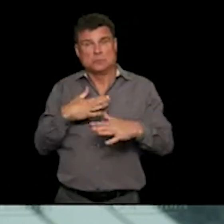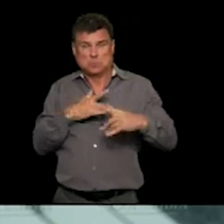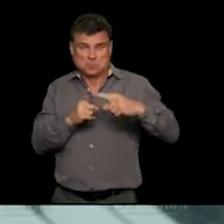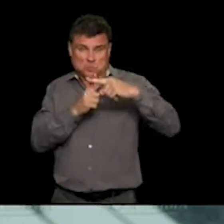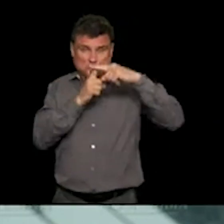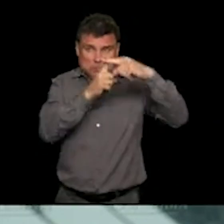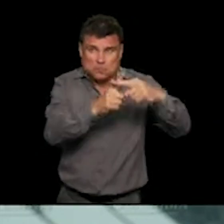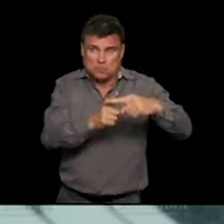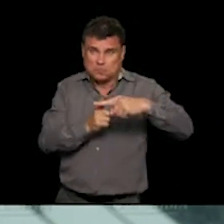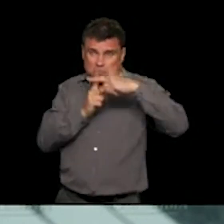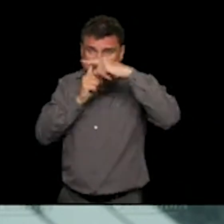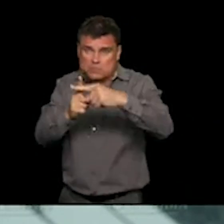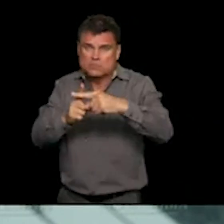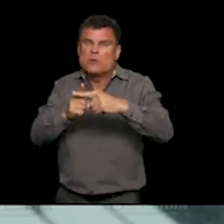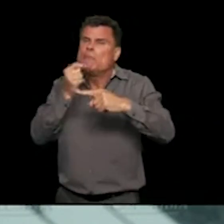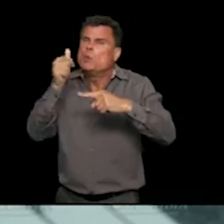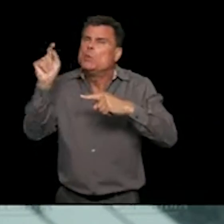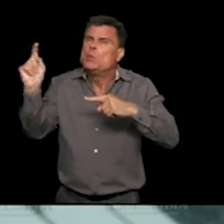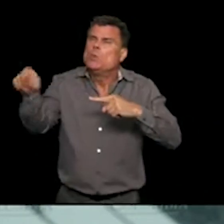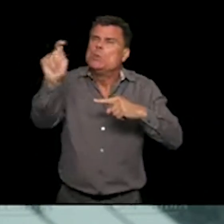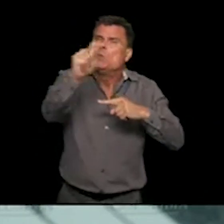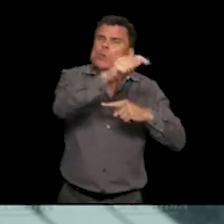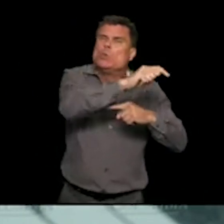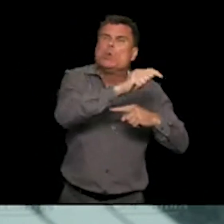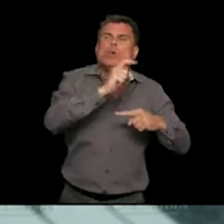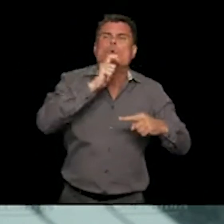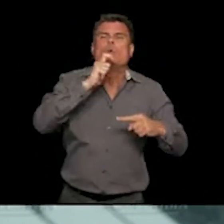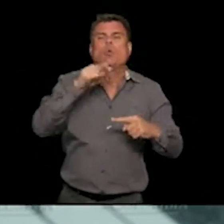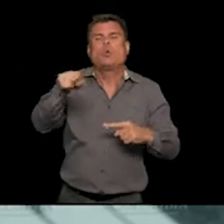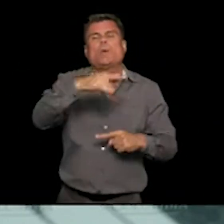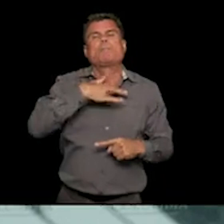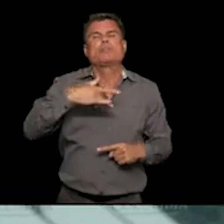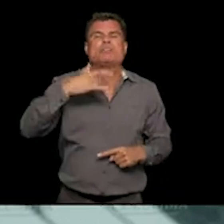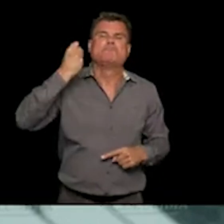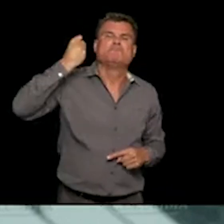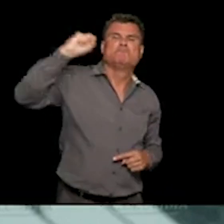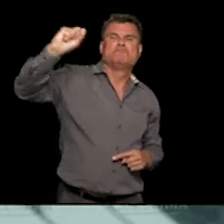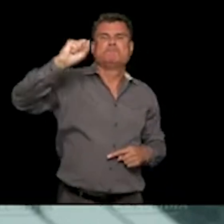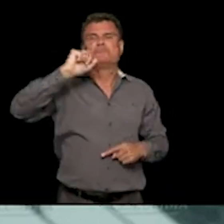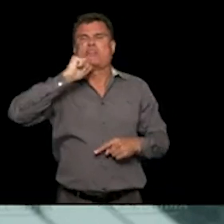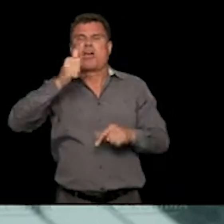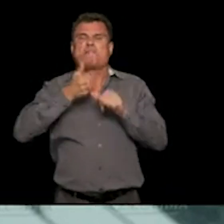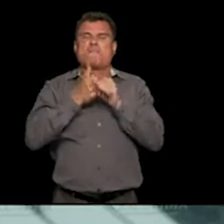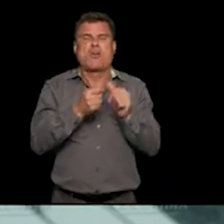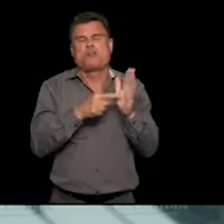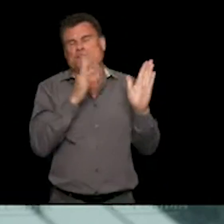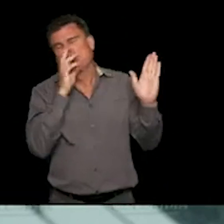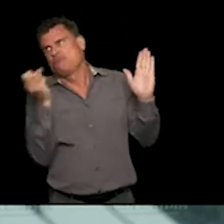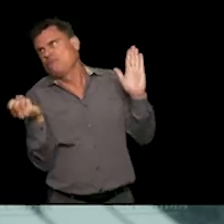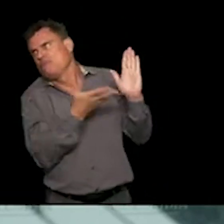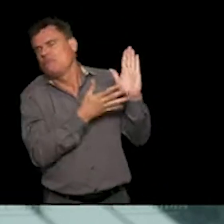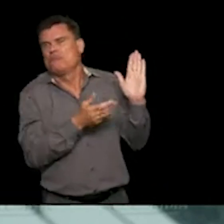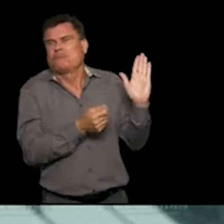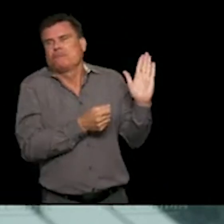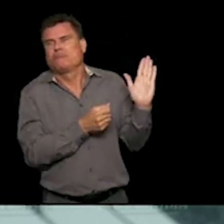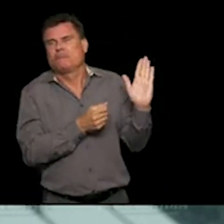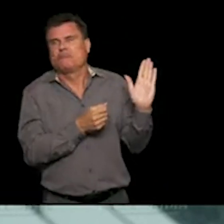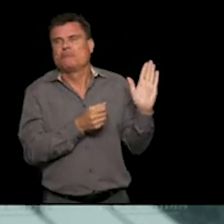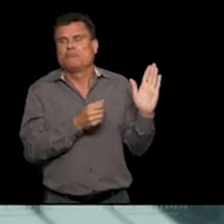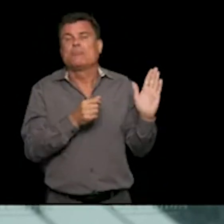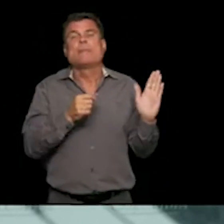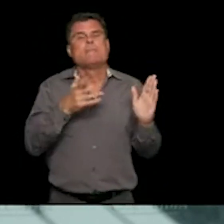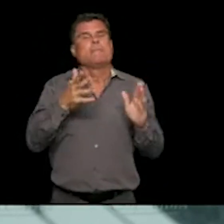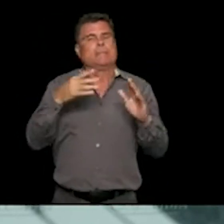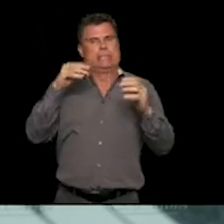facing is very much those indoor venues, and that's what we're trying to target here.